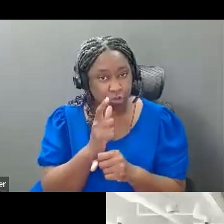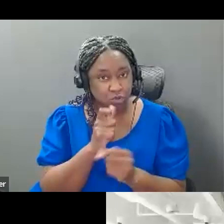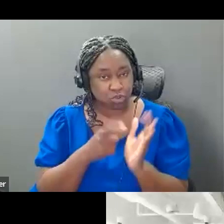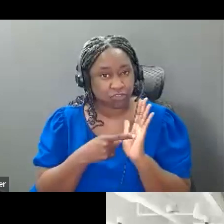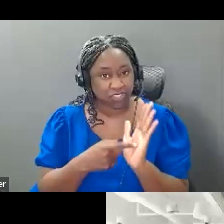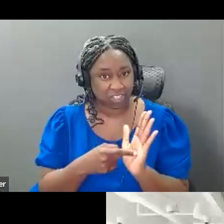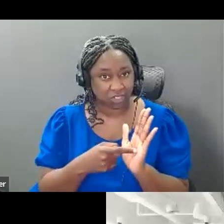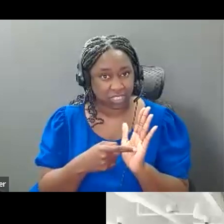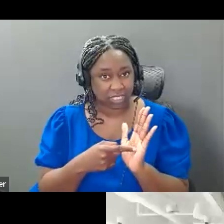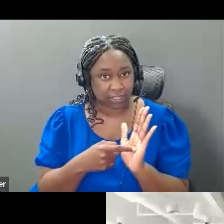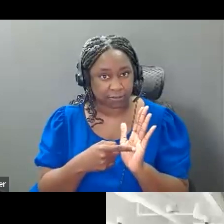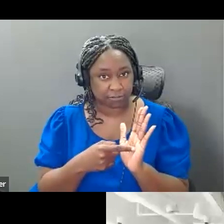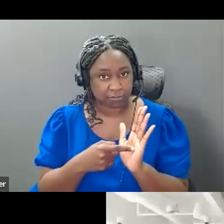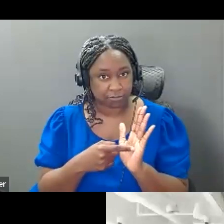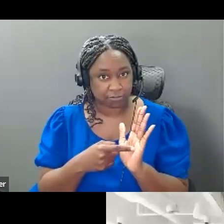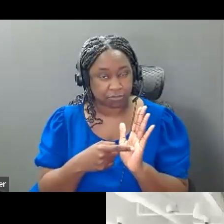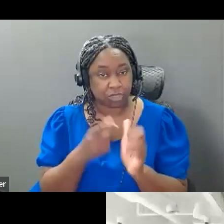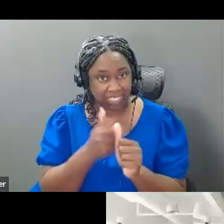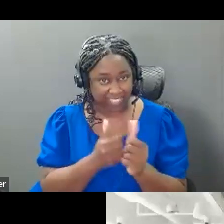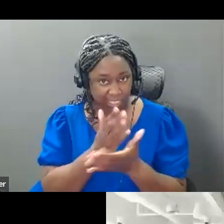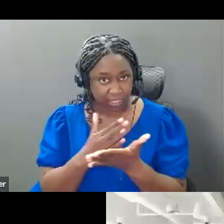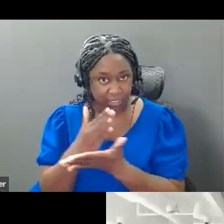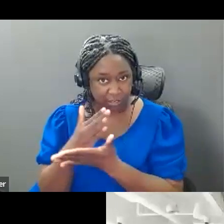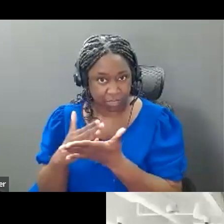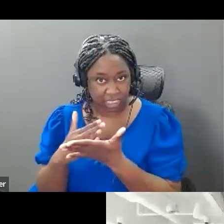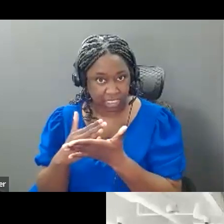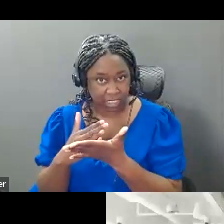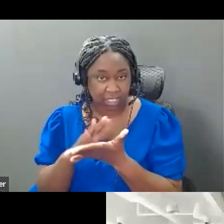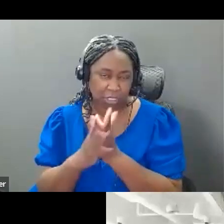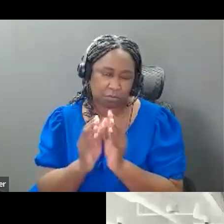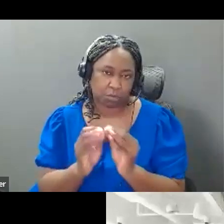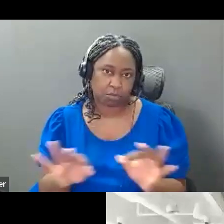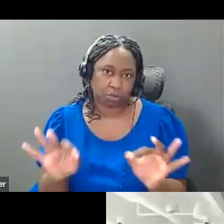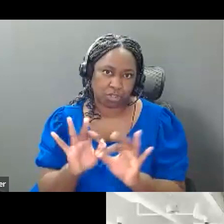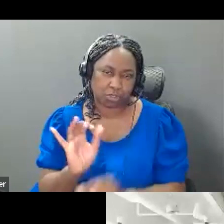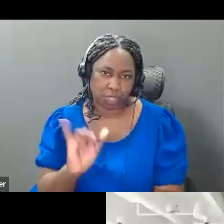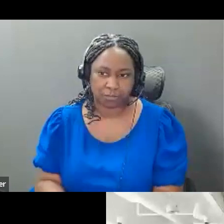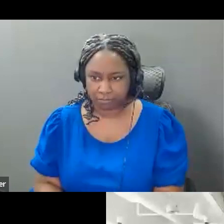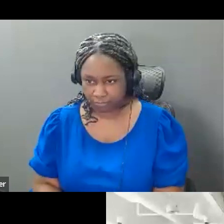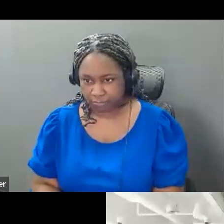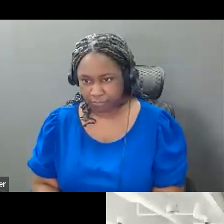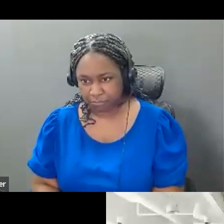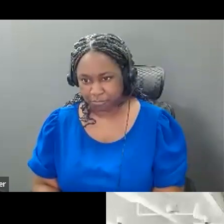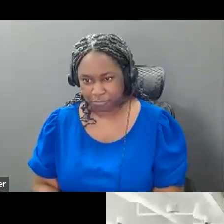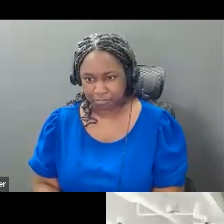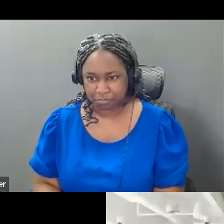over time with each piece becomes even more important as well.